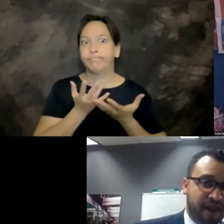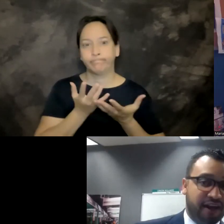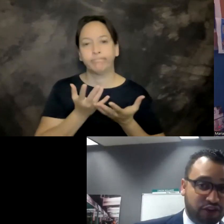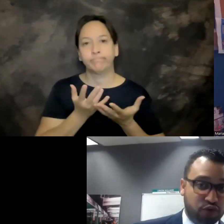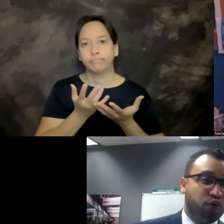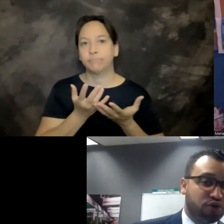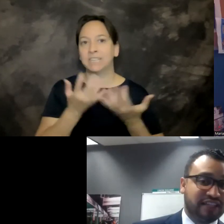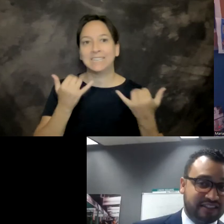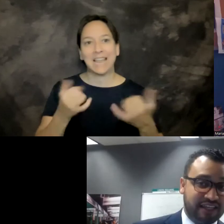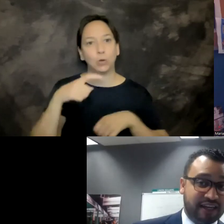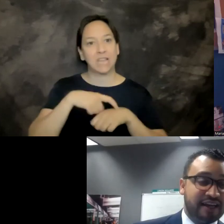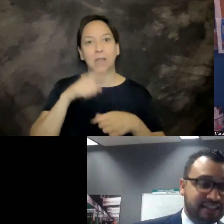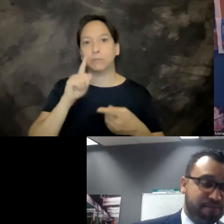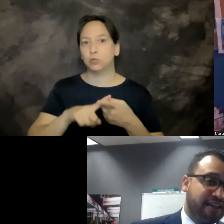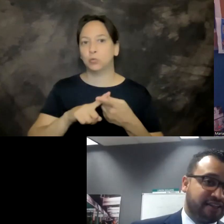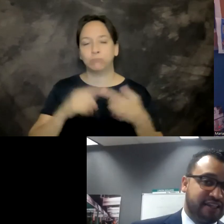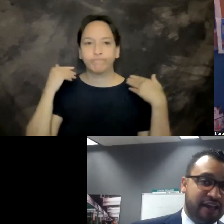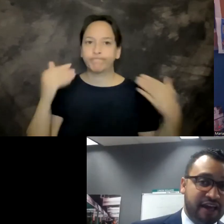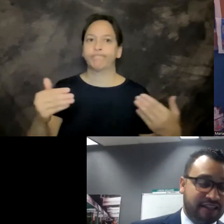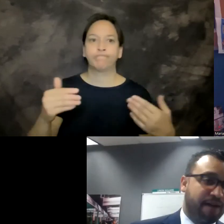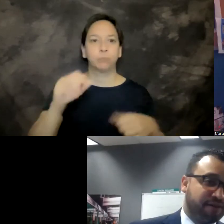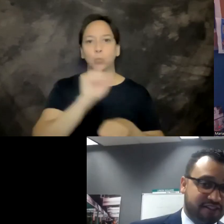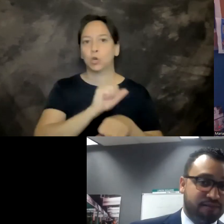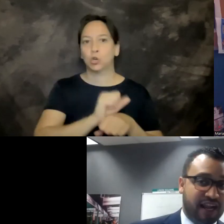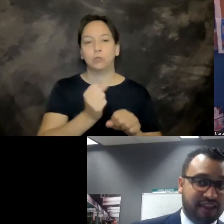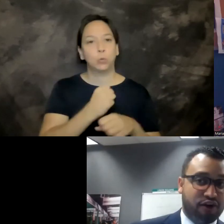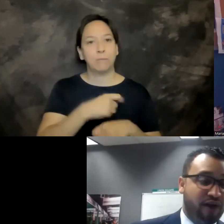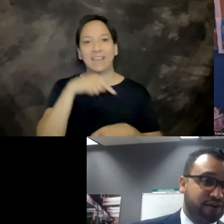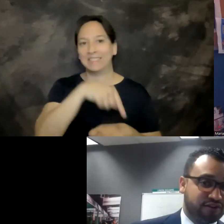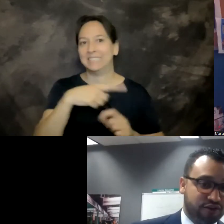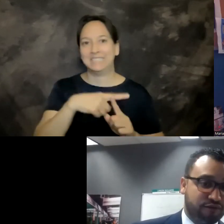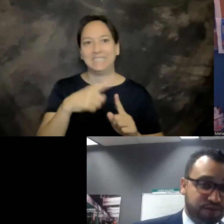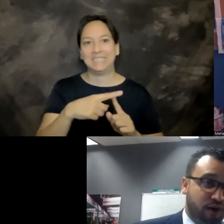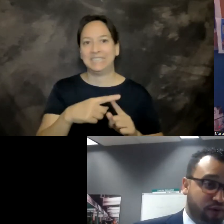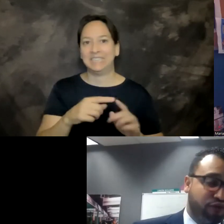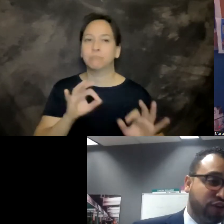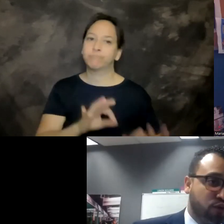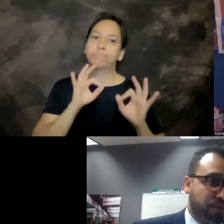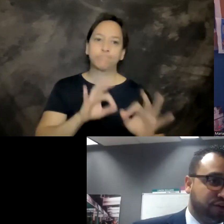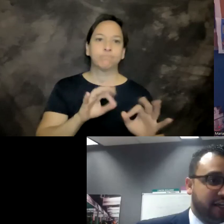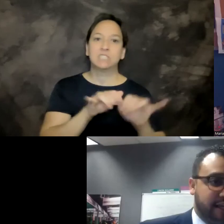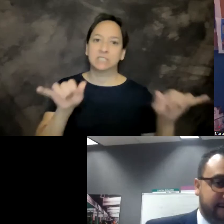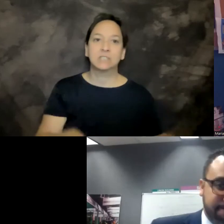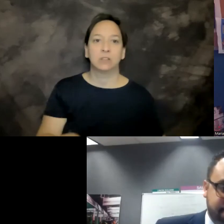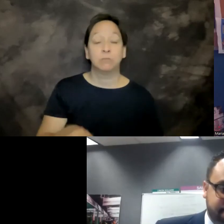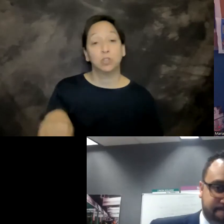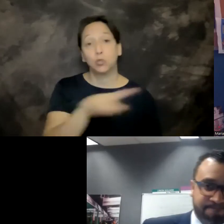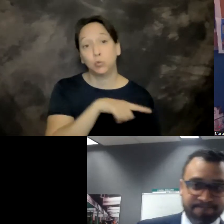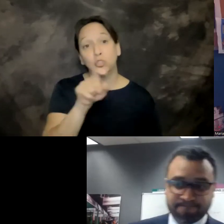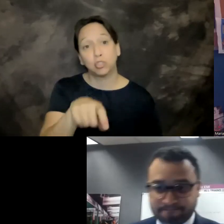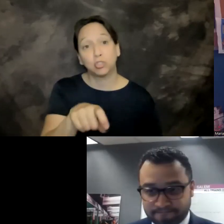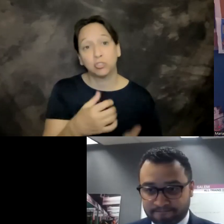off the Band-Aid and do the work that's needed to make the type of system that I think our riders deserve. So I really do appreciate that.